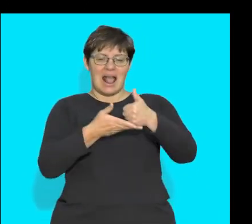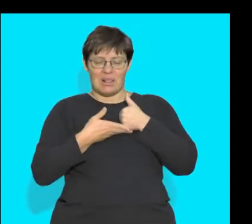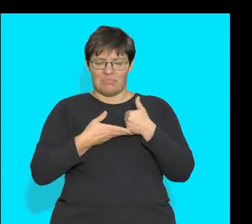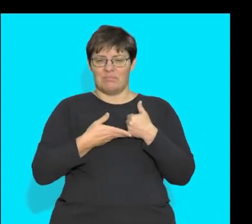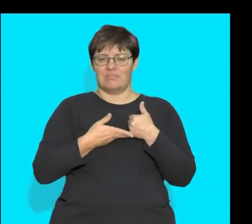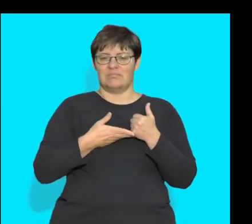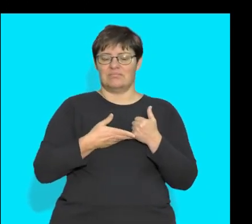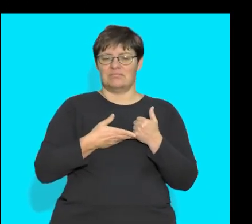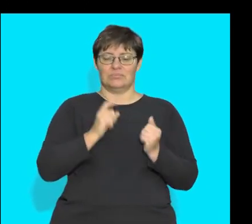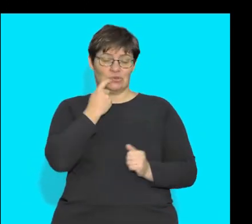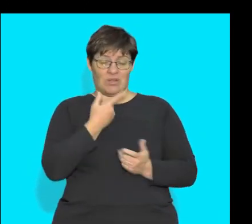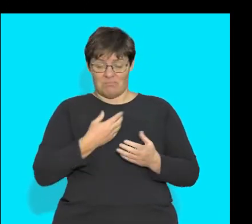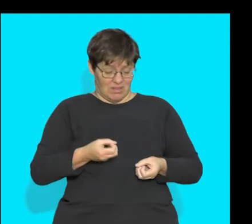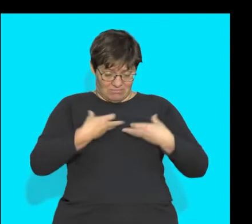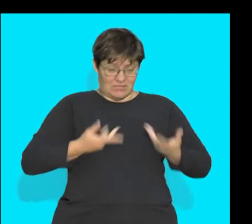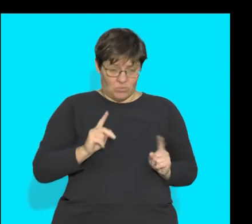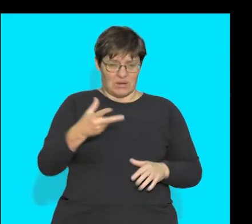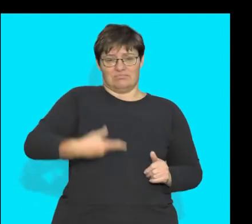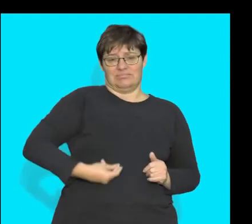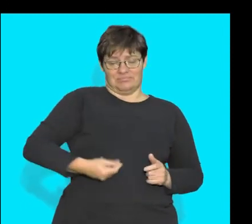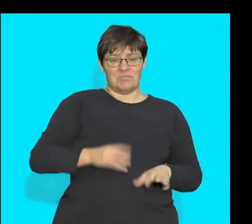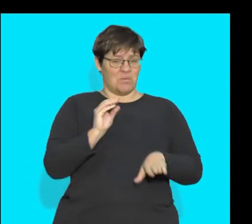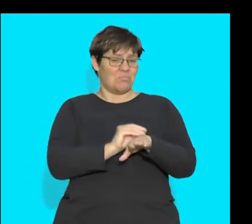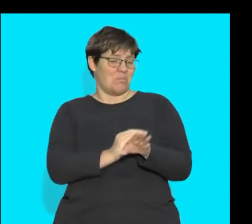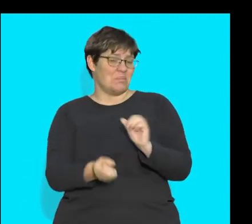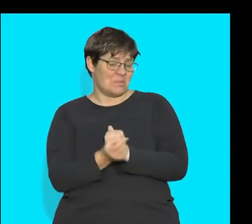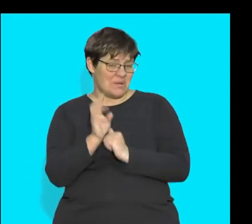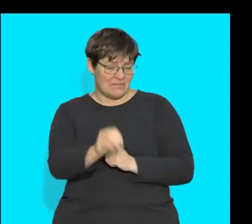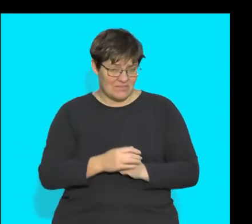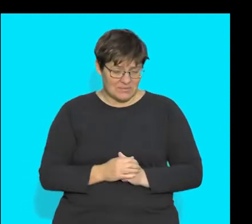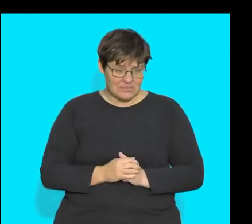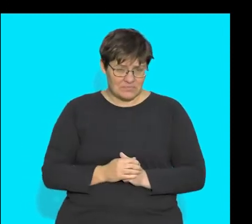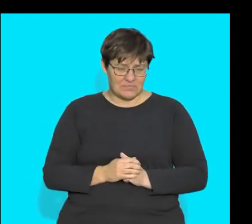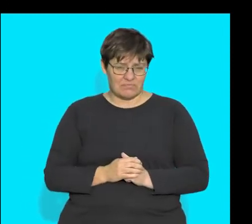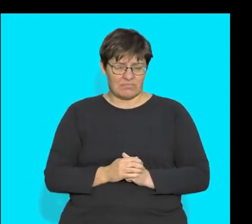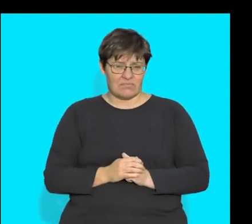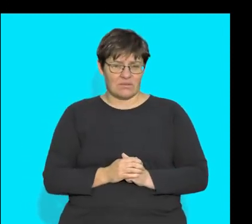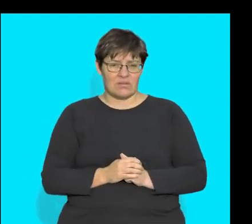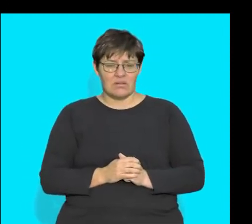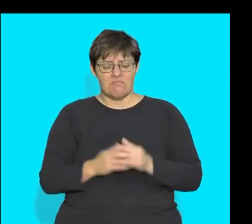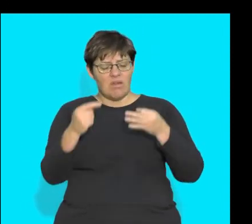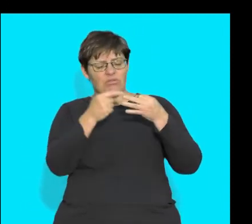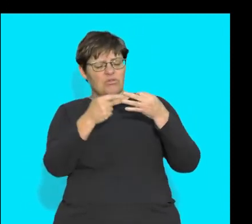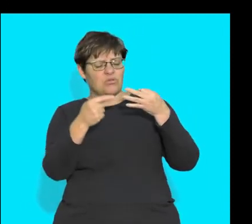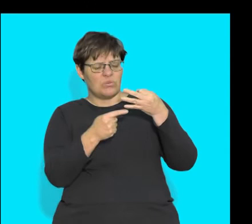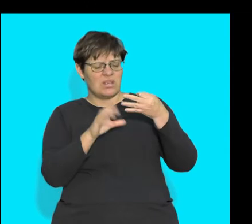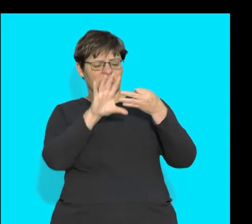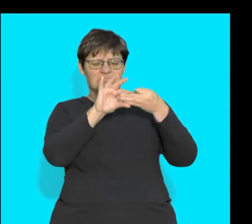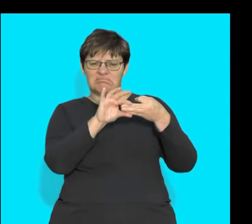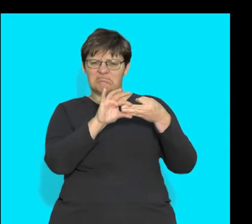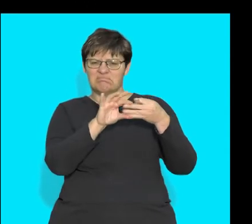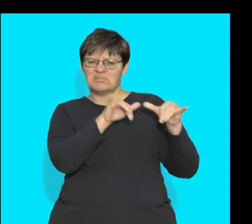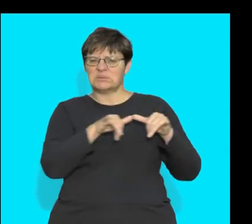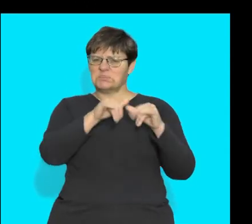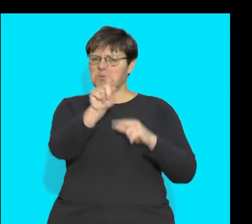So if you don't produce it, that could be quite a problem. So what do these three have in